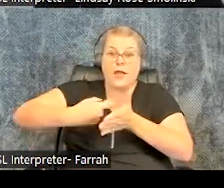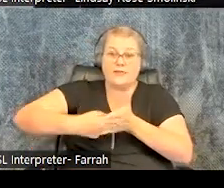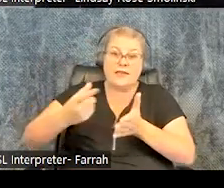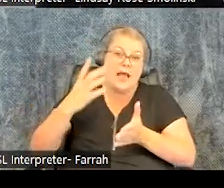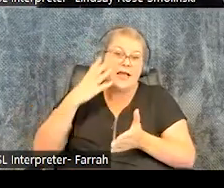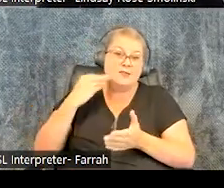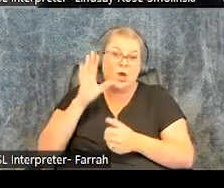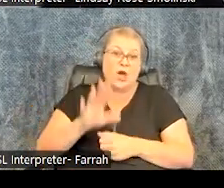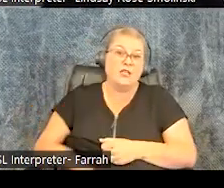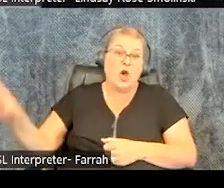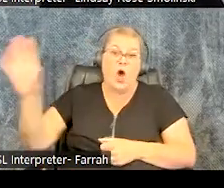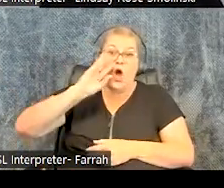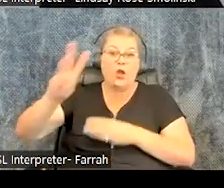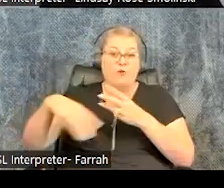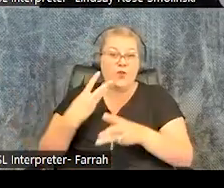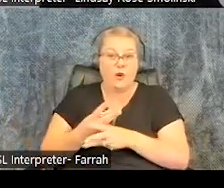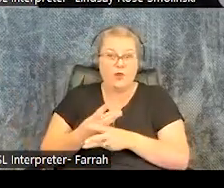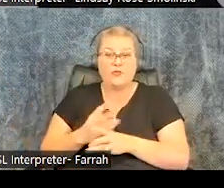Thank you so much.